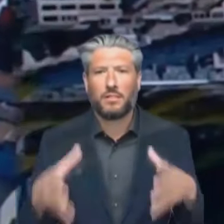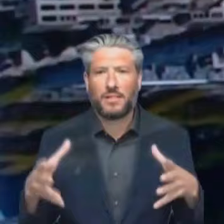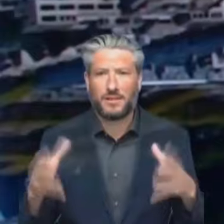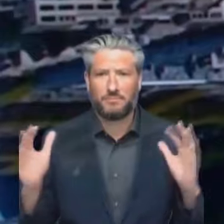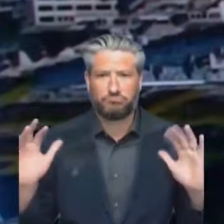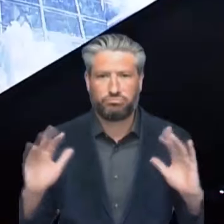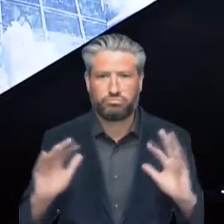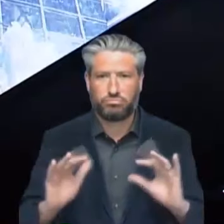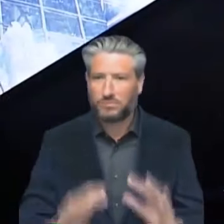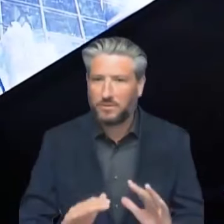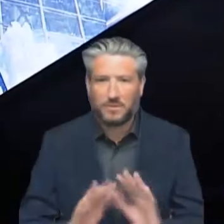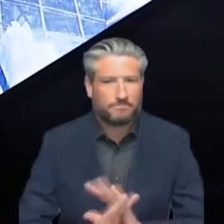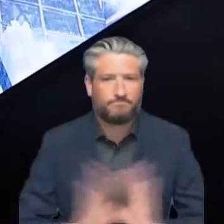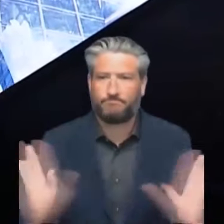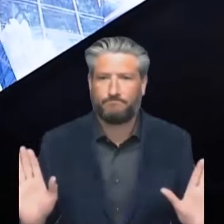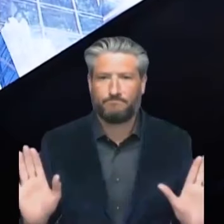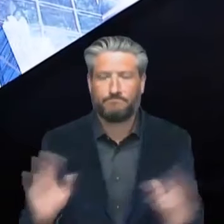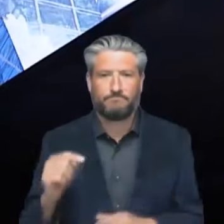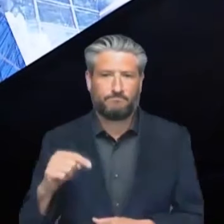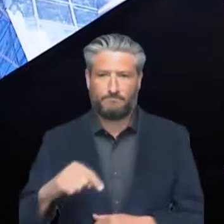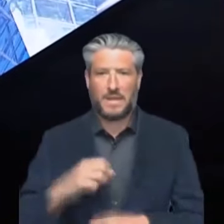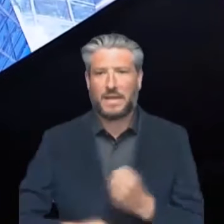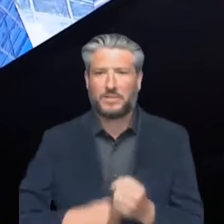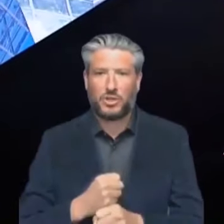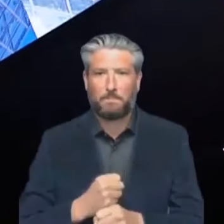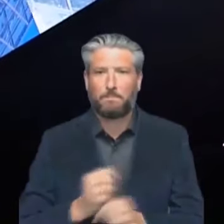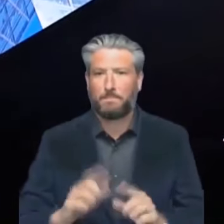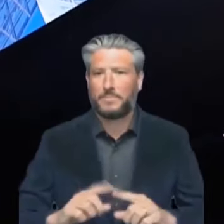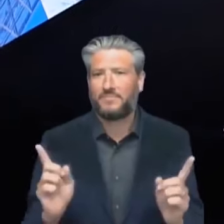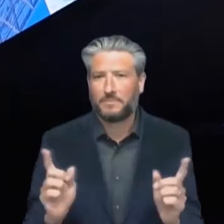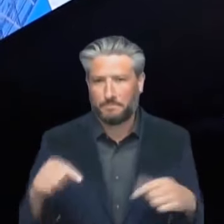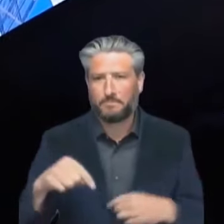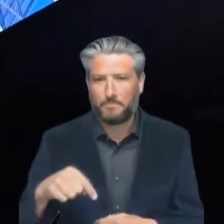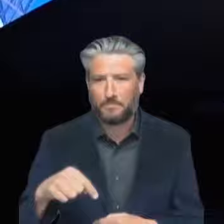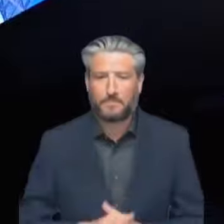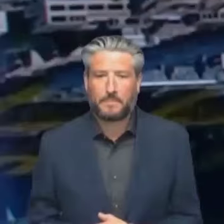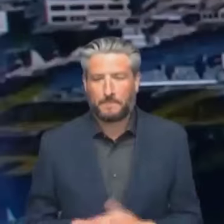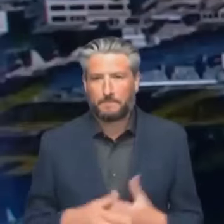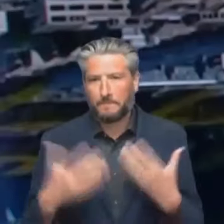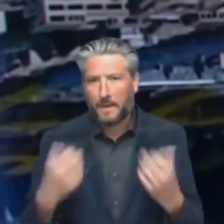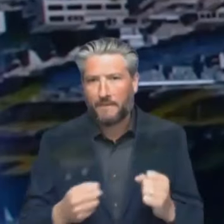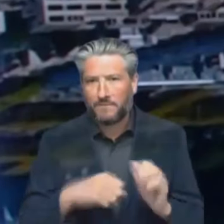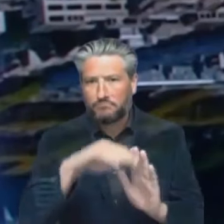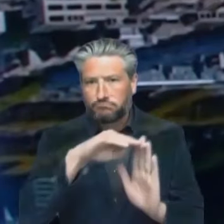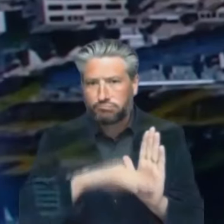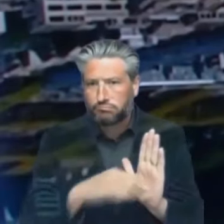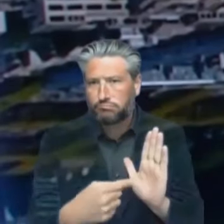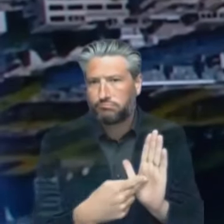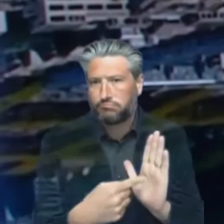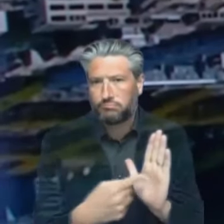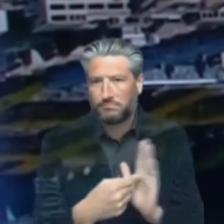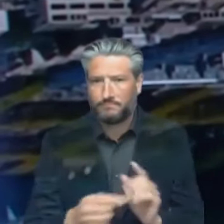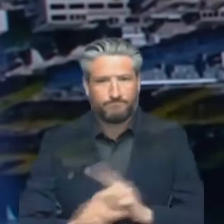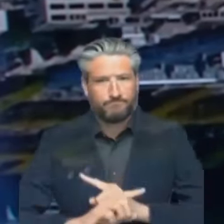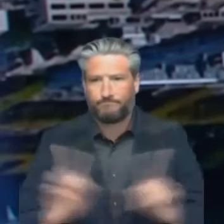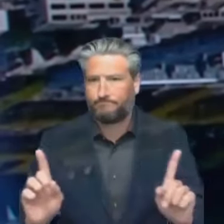place for our annual general meeting. In order to respect the legal restrictions that limit gatherings and also to protect the health